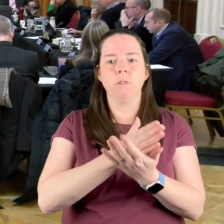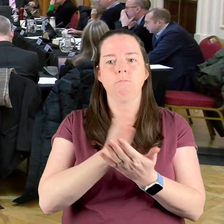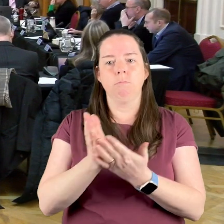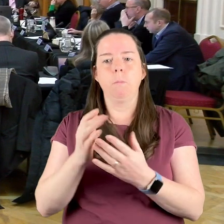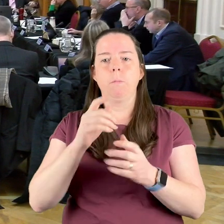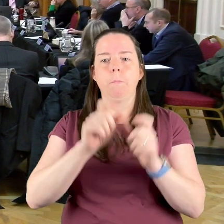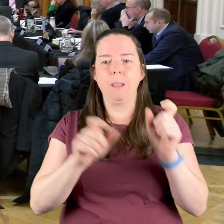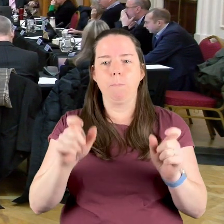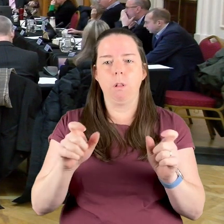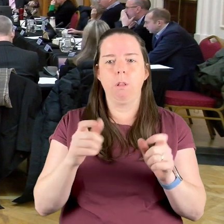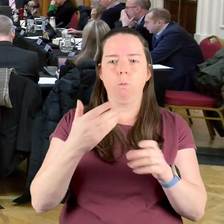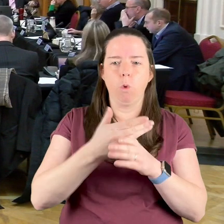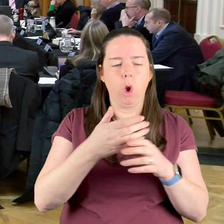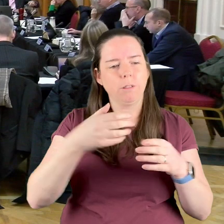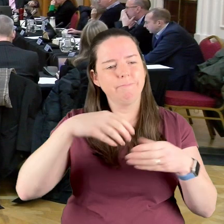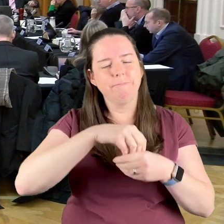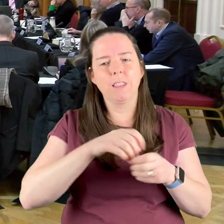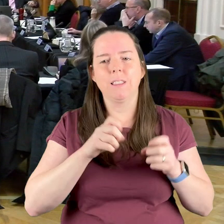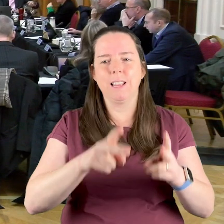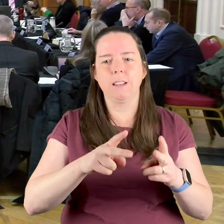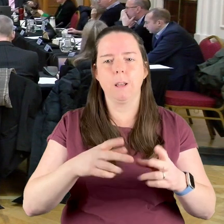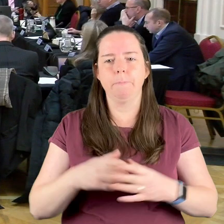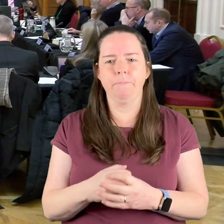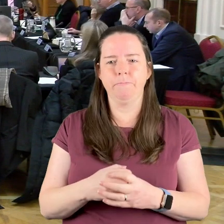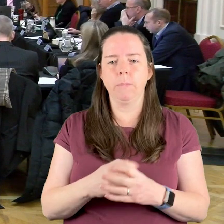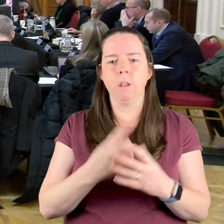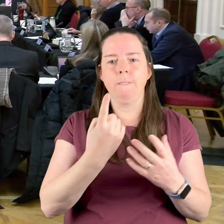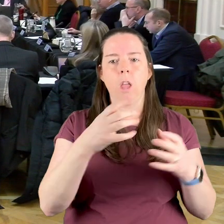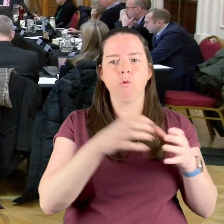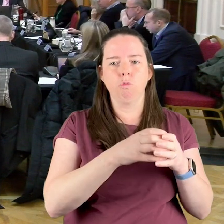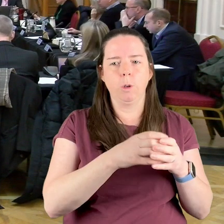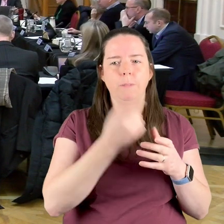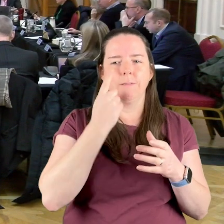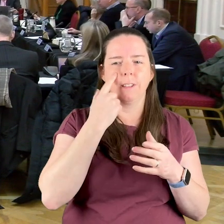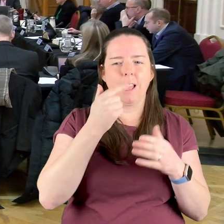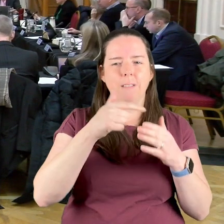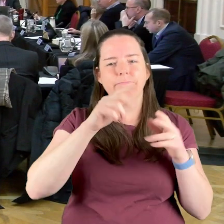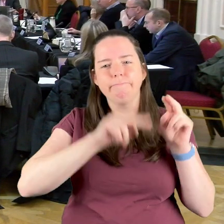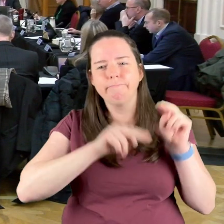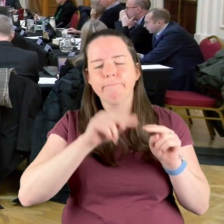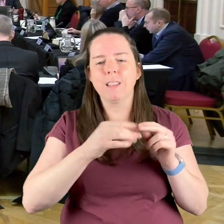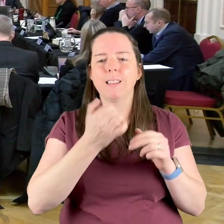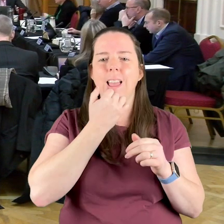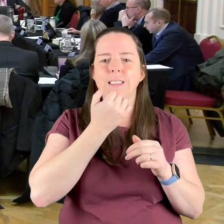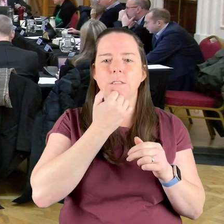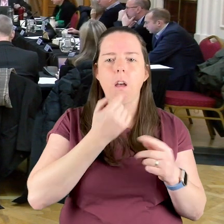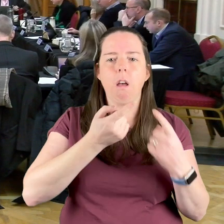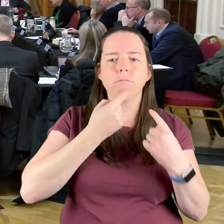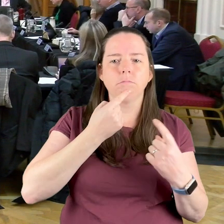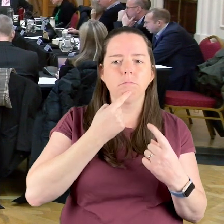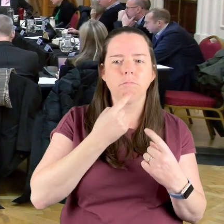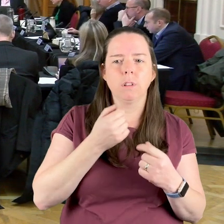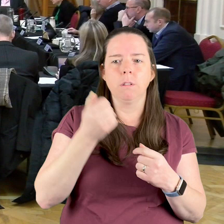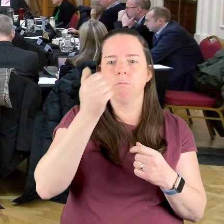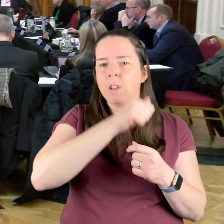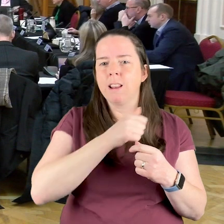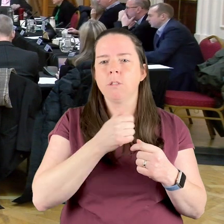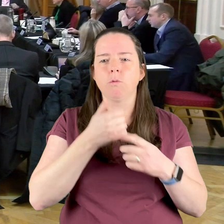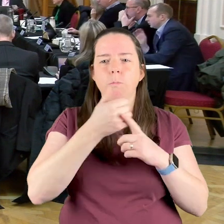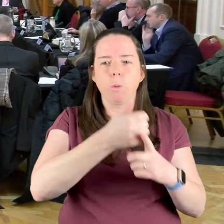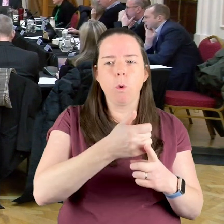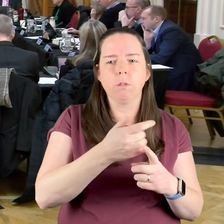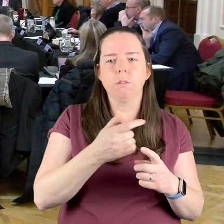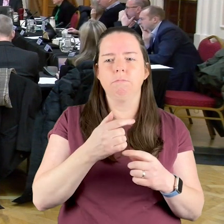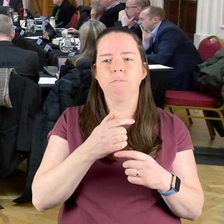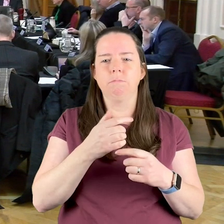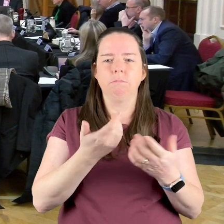works in the system at the minute. The first group look at insights. Inside in terms of data, both intelligence, both soft and hard data.